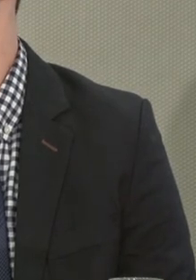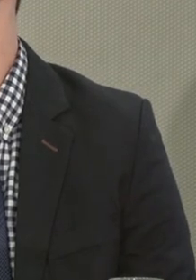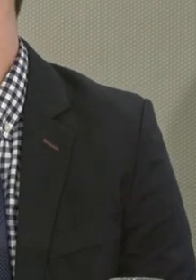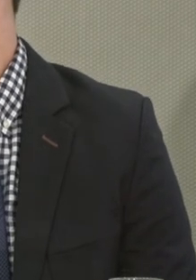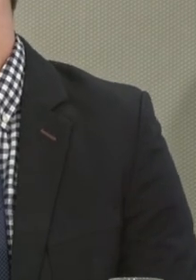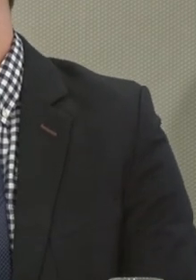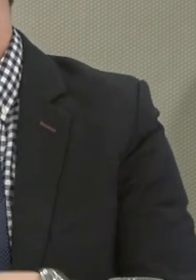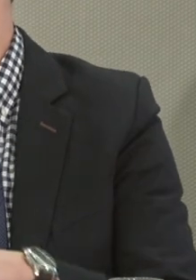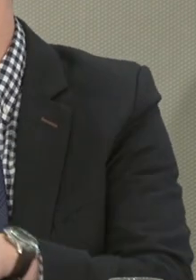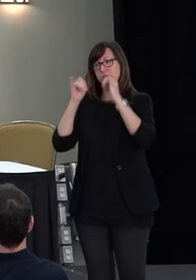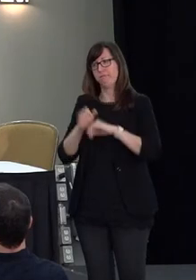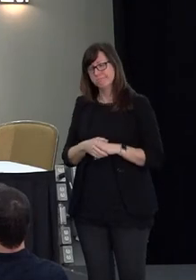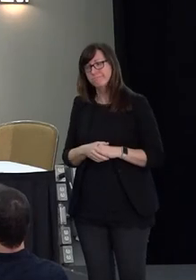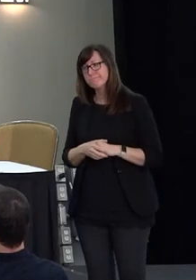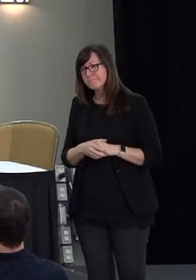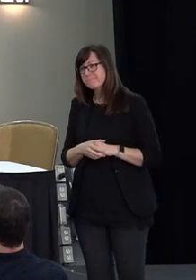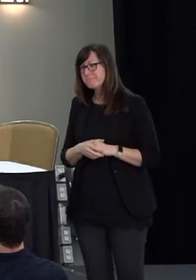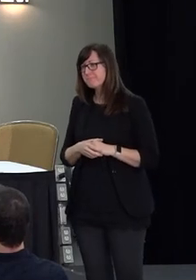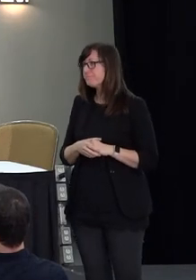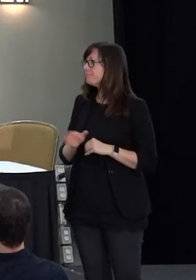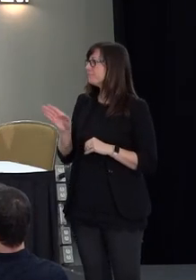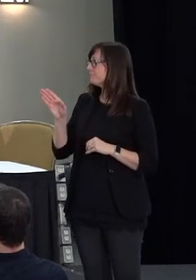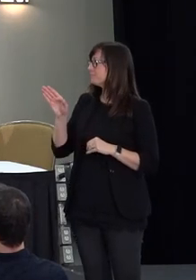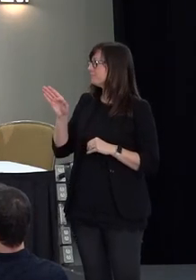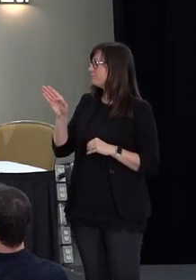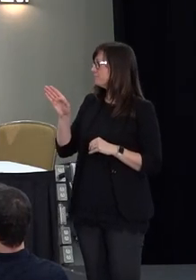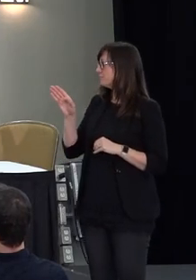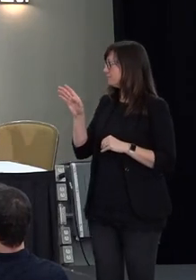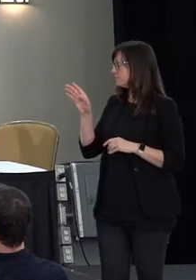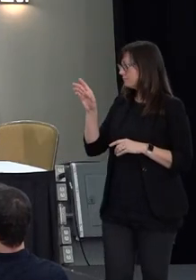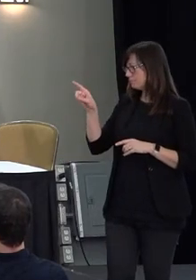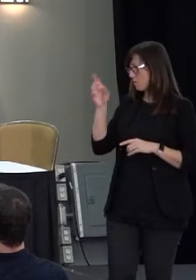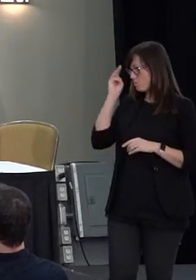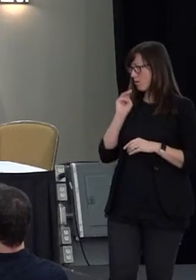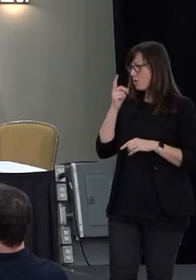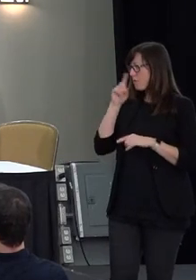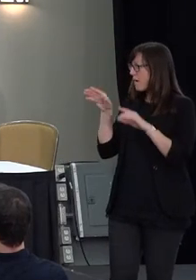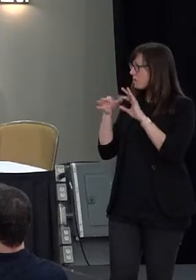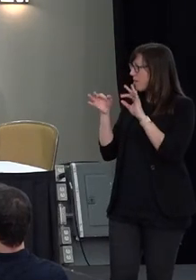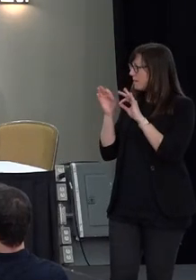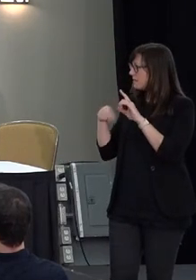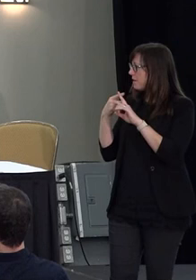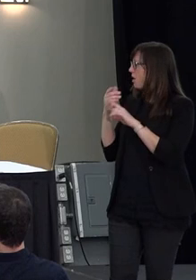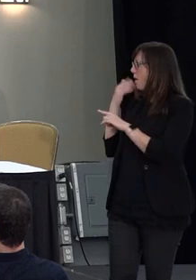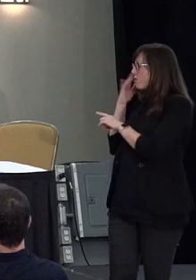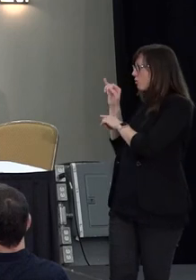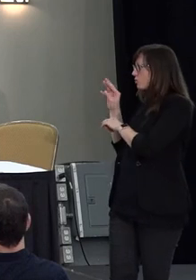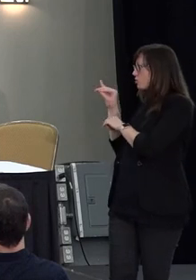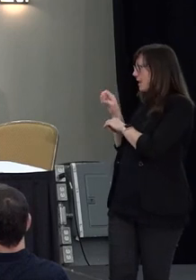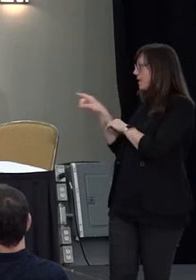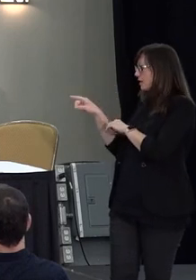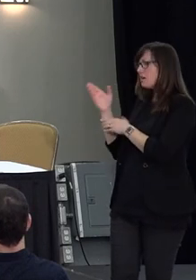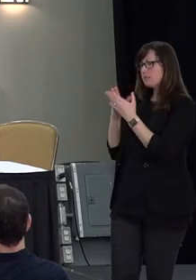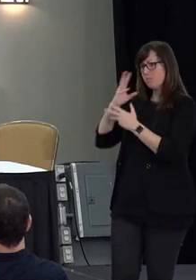yet. So. Yeah, maybe also you can comment on, and I know Jamie, you've